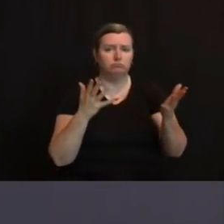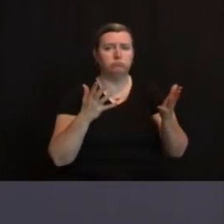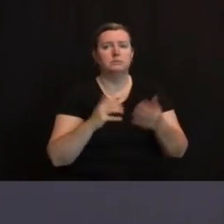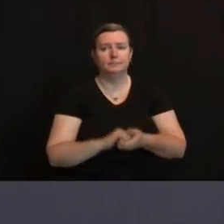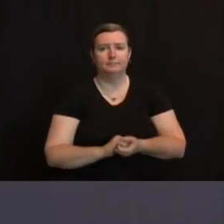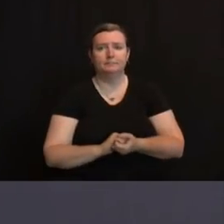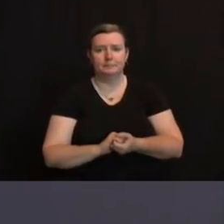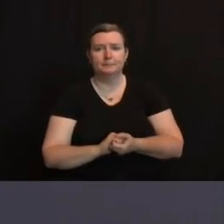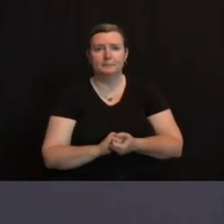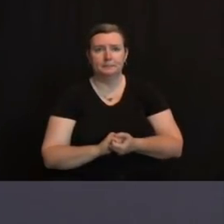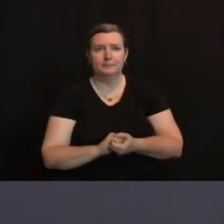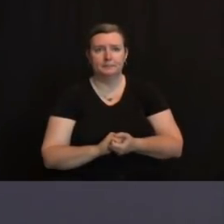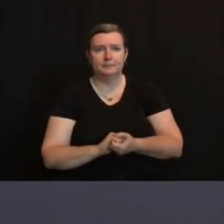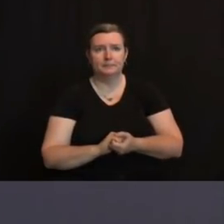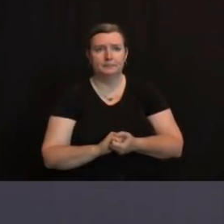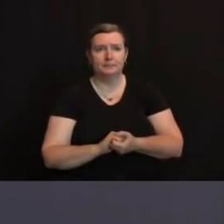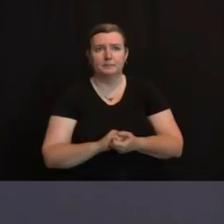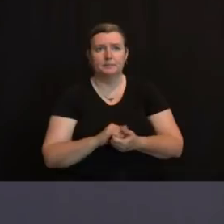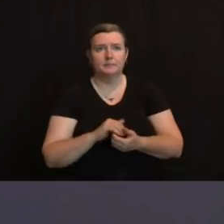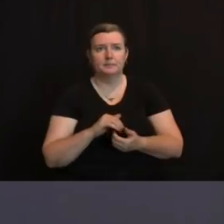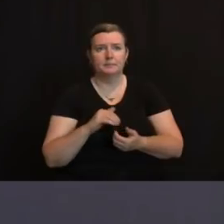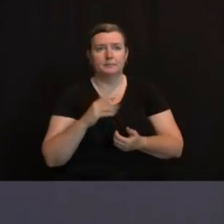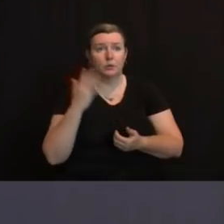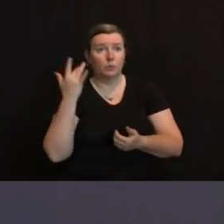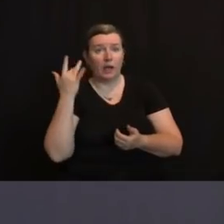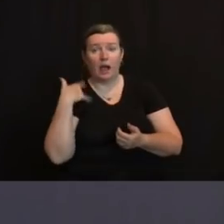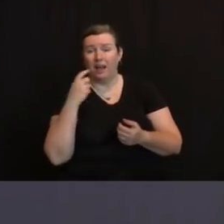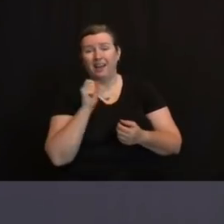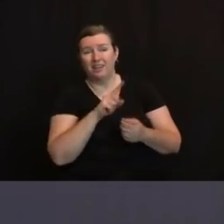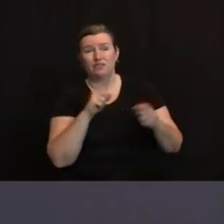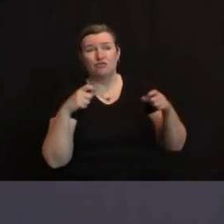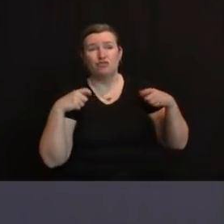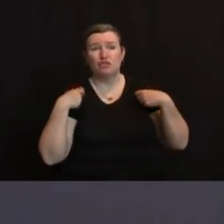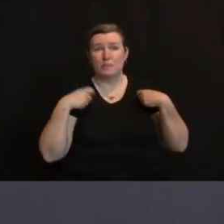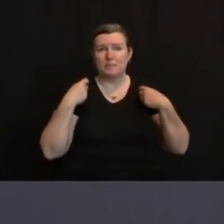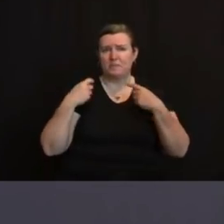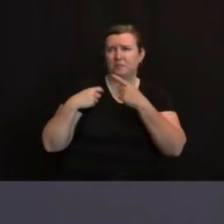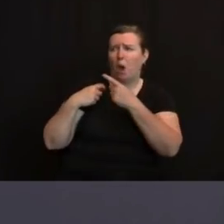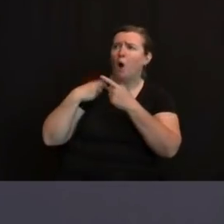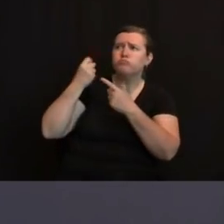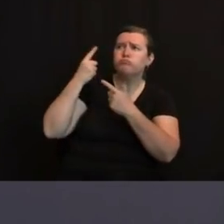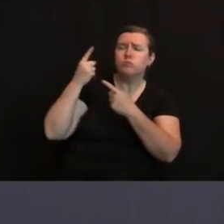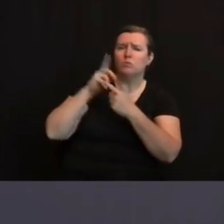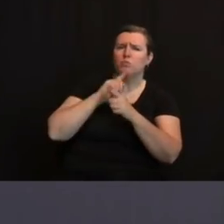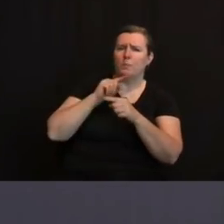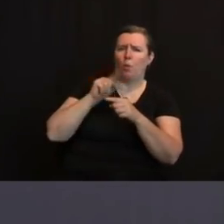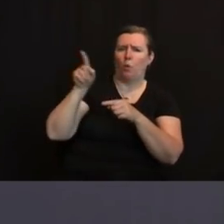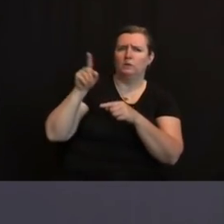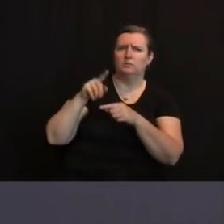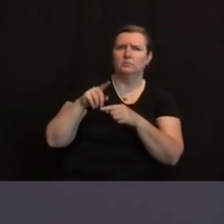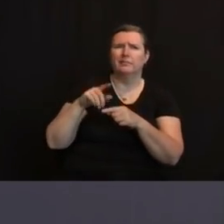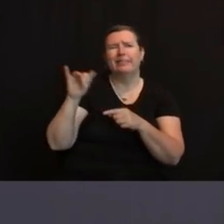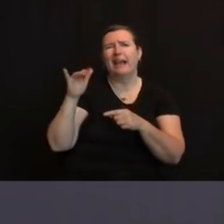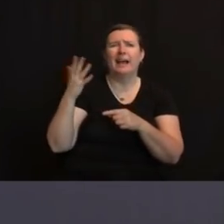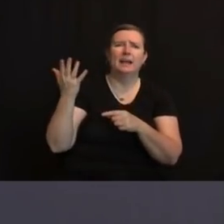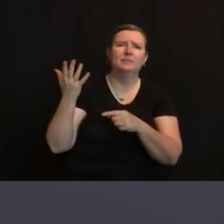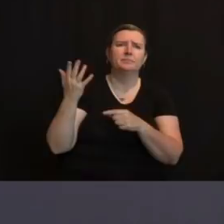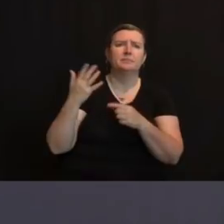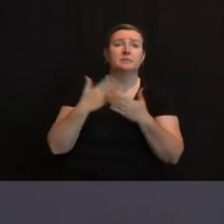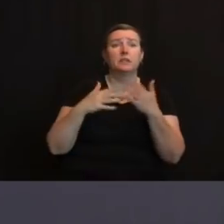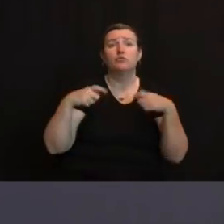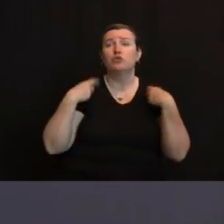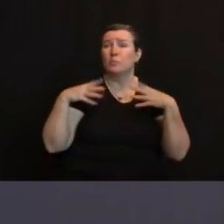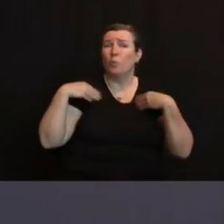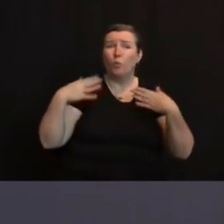Real quick. Yeah, sure. So the reason I asked you the gym question, obviously, I understand what you're talking about a certain group of gym owners that made it hard for the others in the